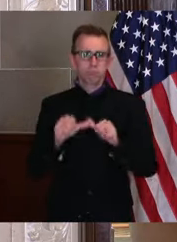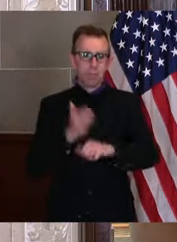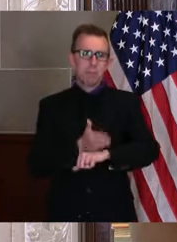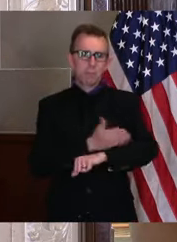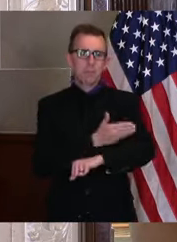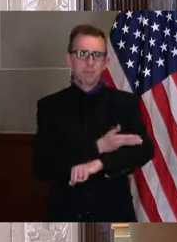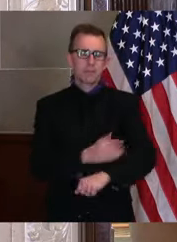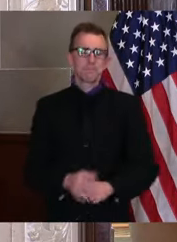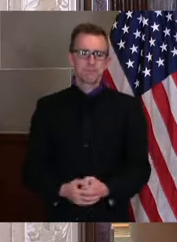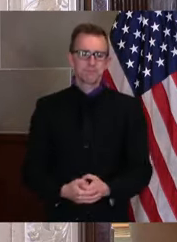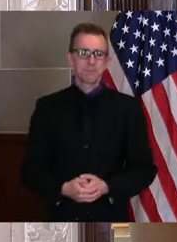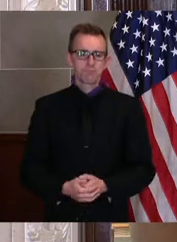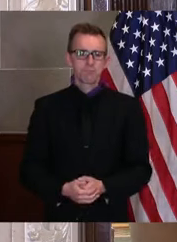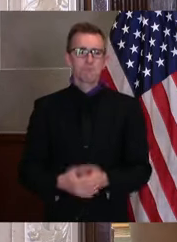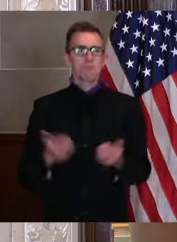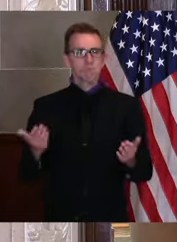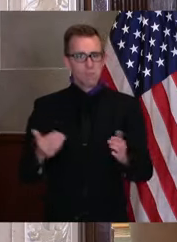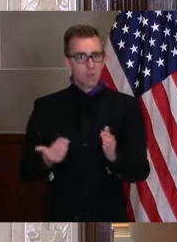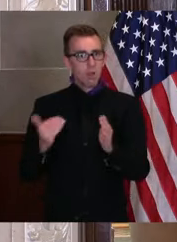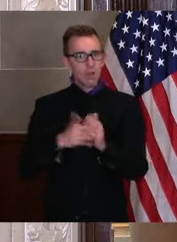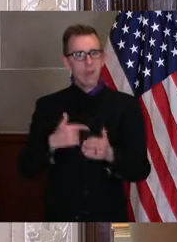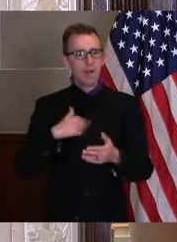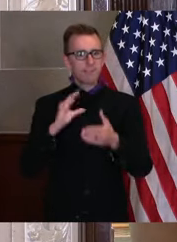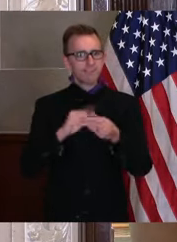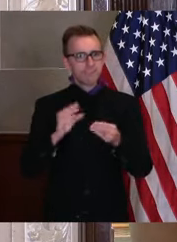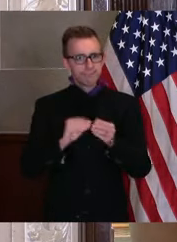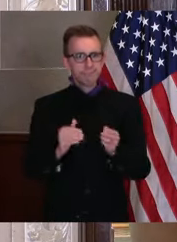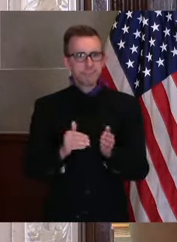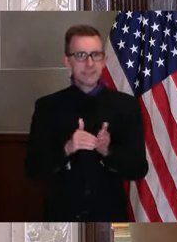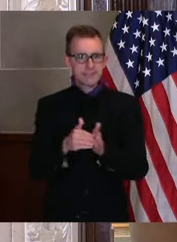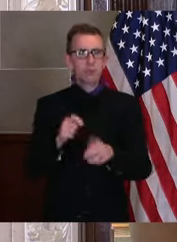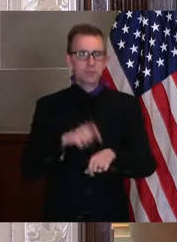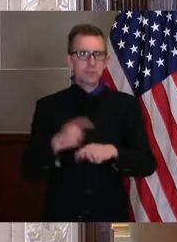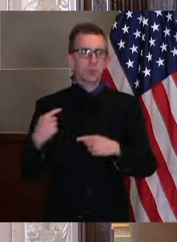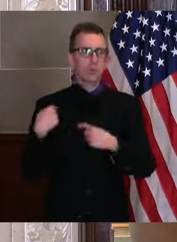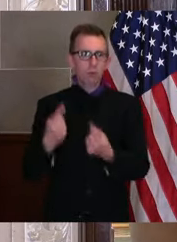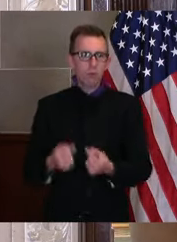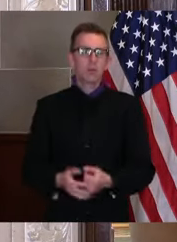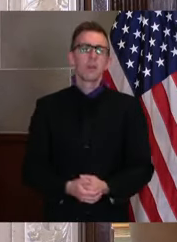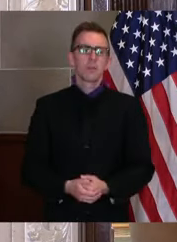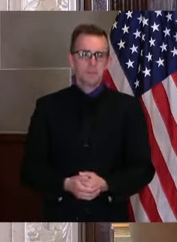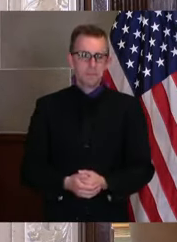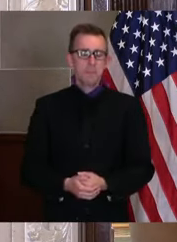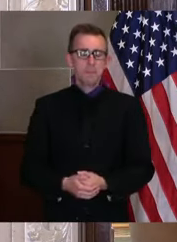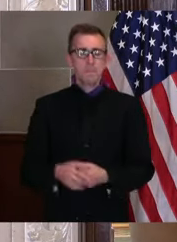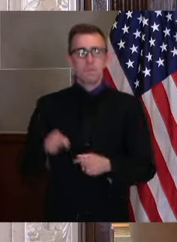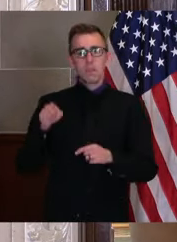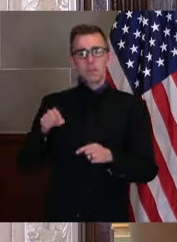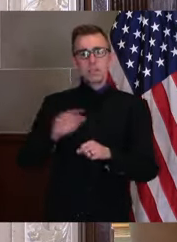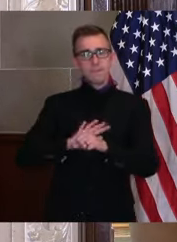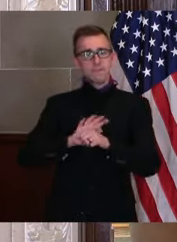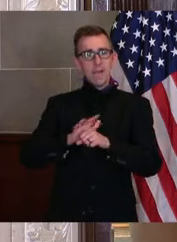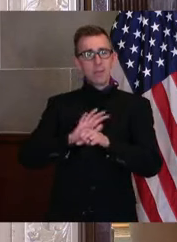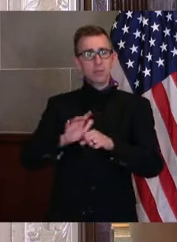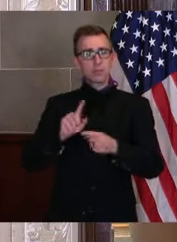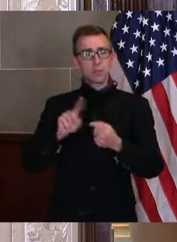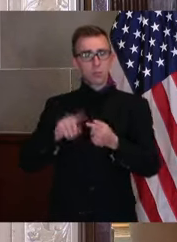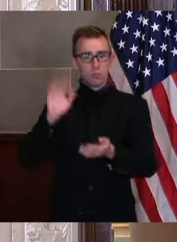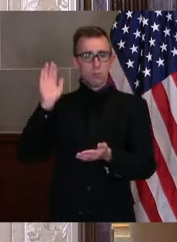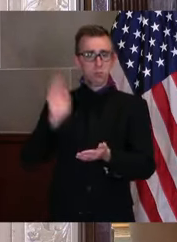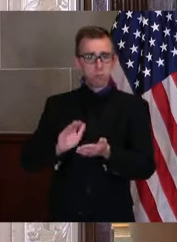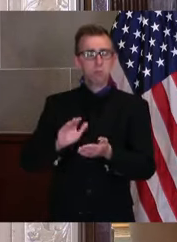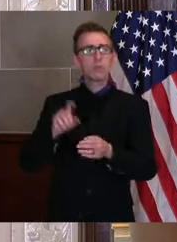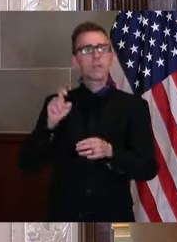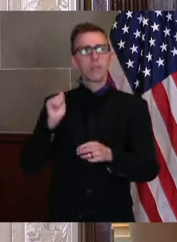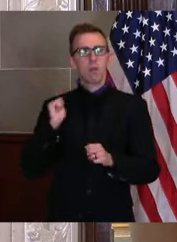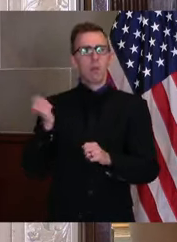improve. I will say again, and I've said many times before, to fight this virus, it's going to take everyone in